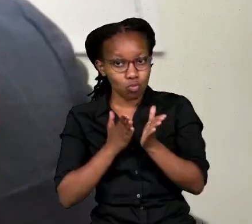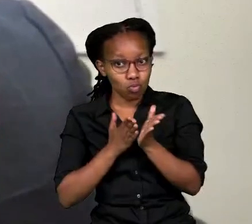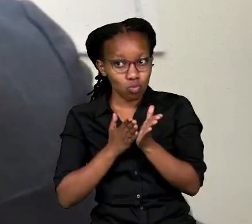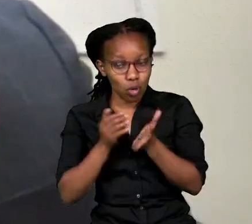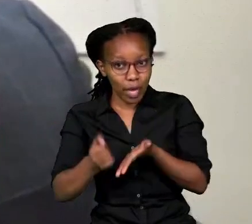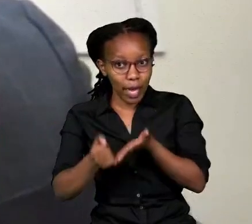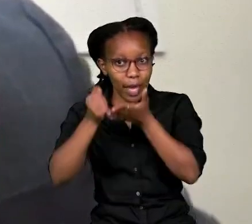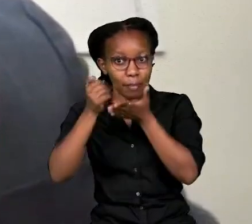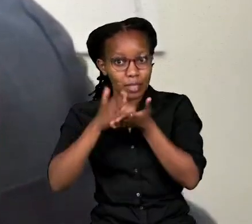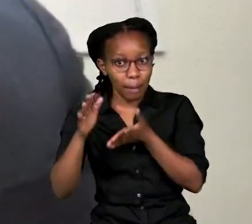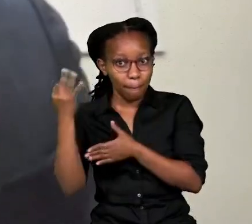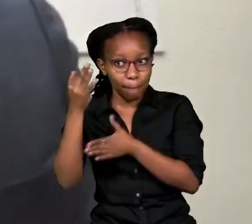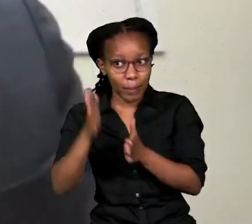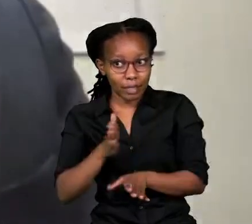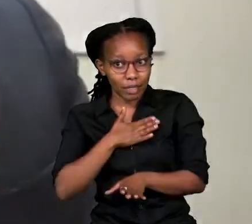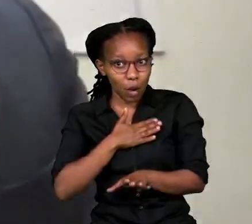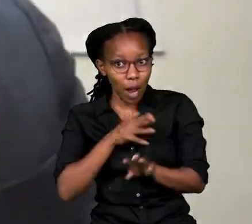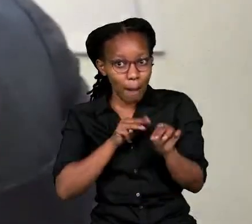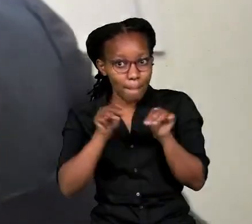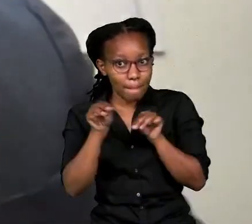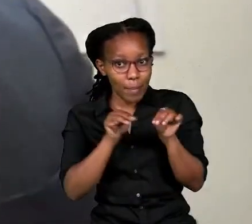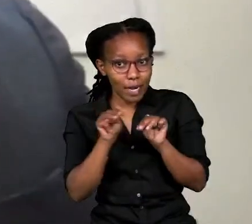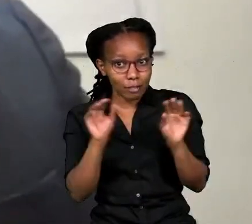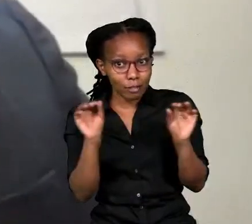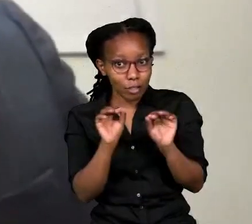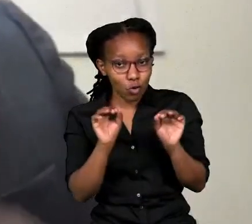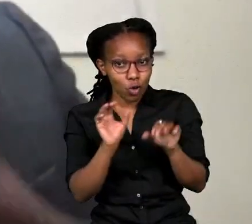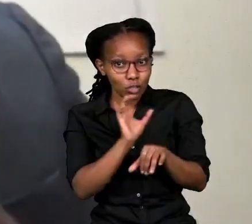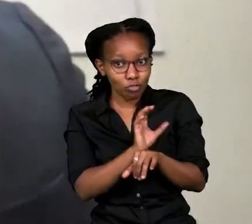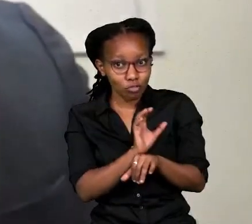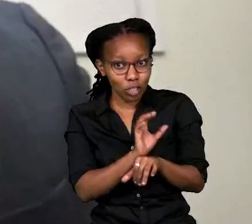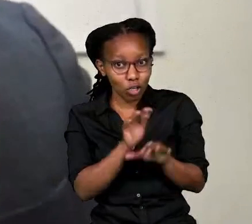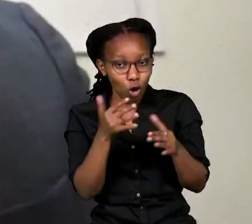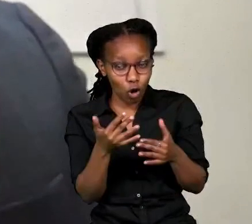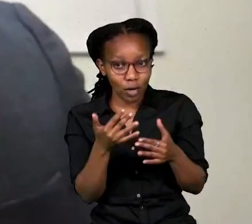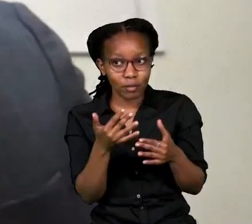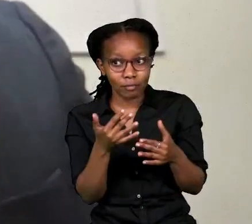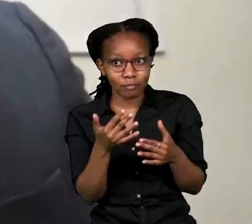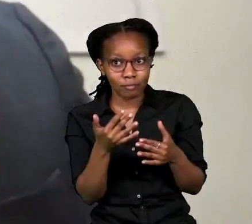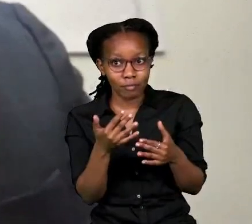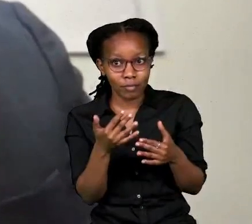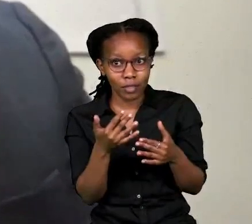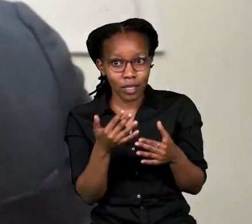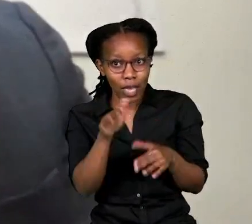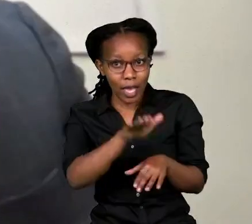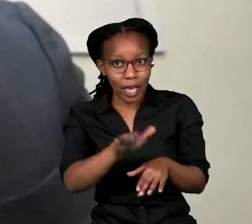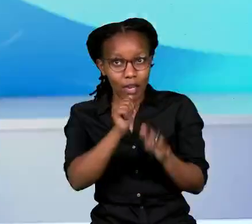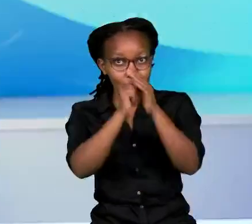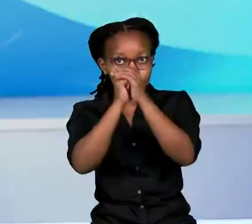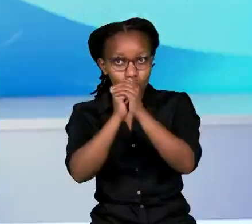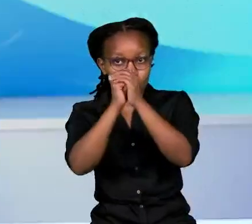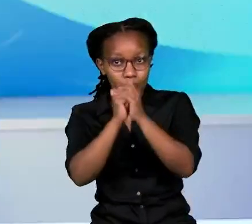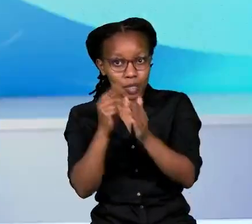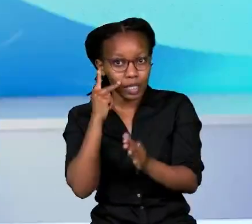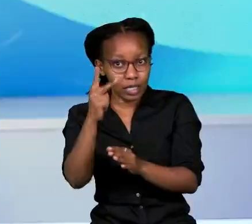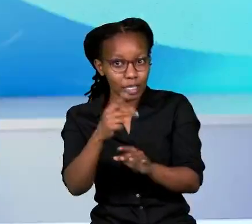help some of our pastors who may not know how to manage the places of worship or altars, you will see a different